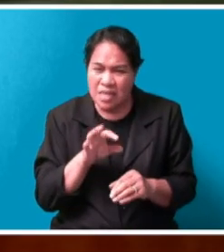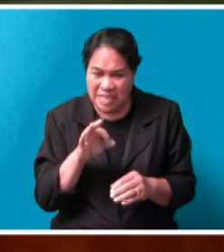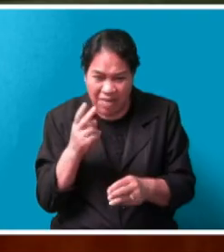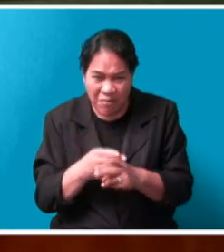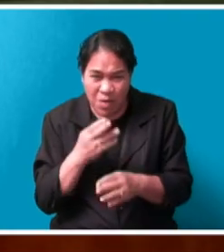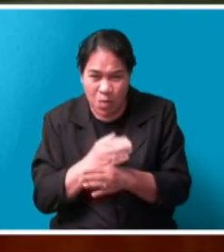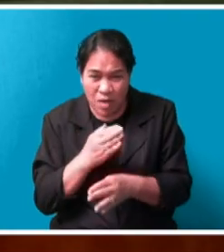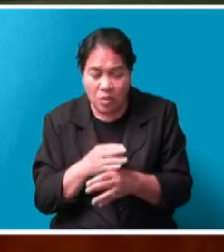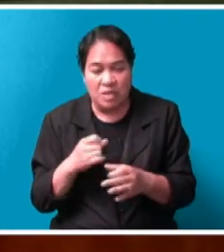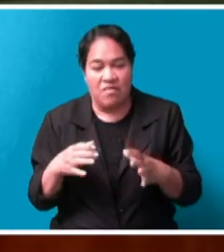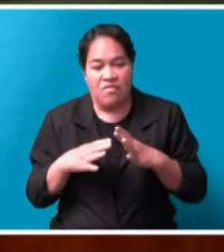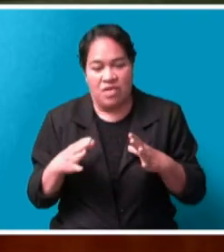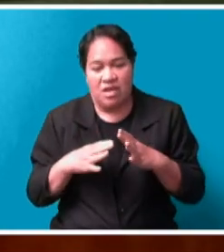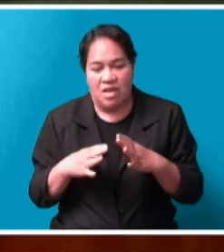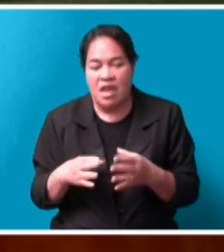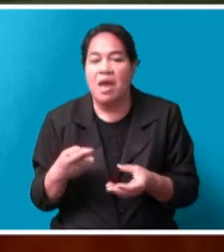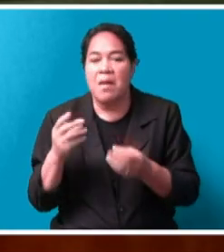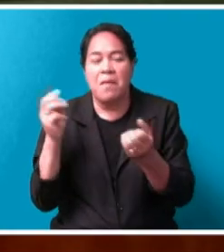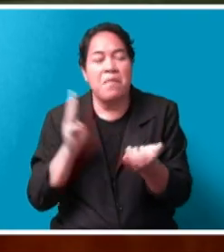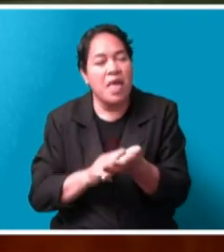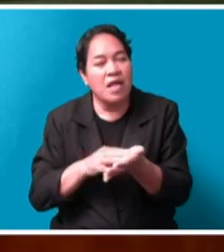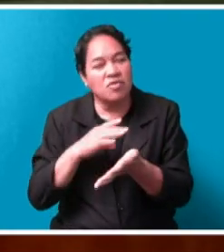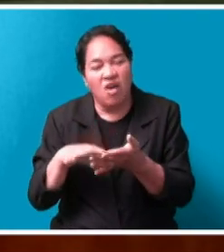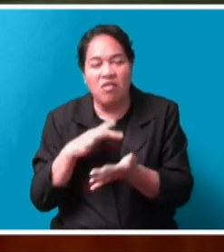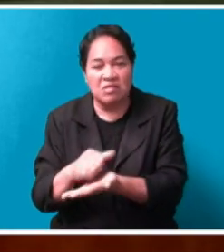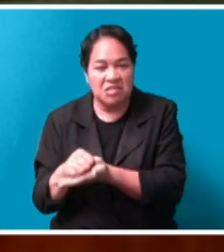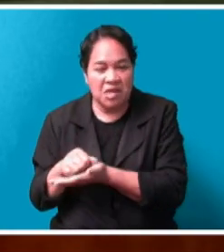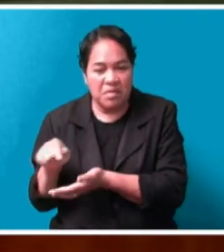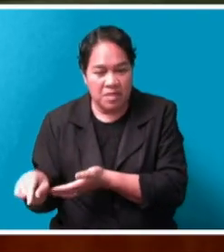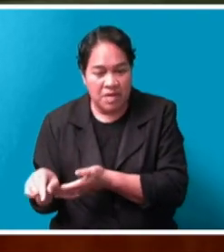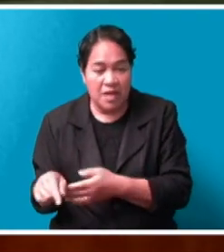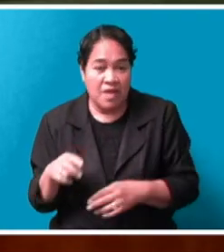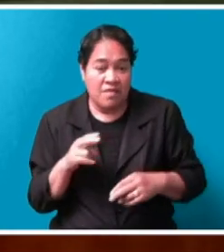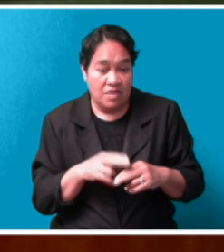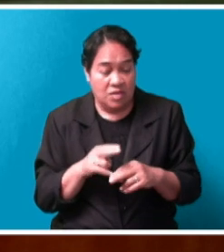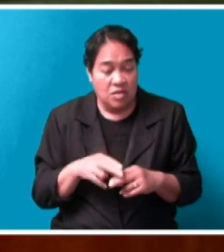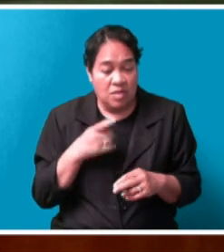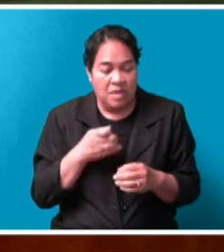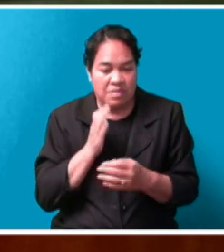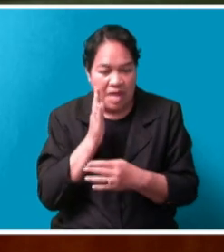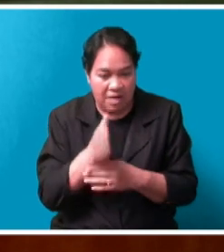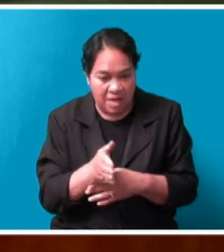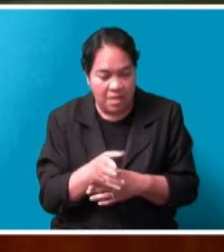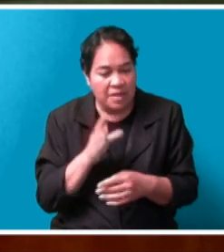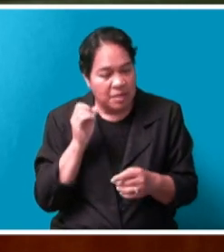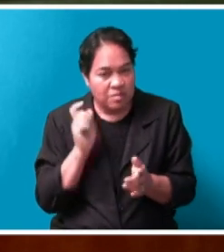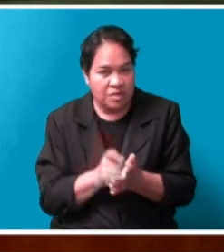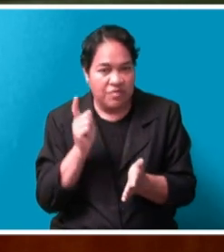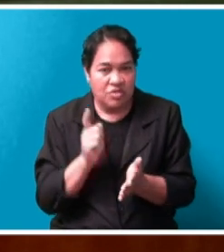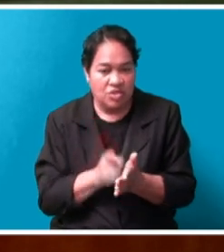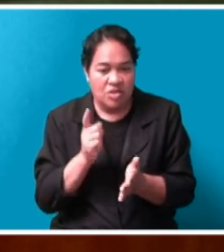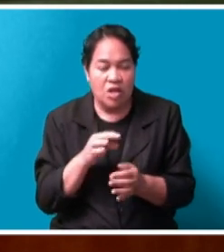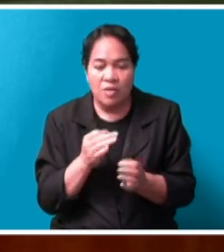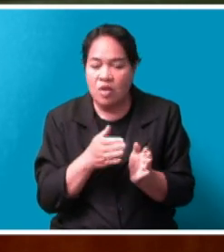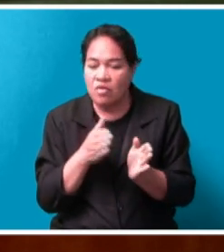freeing up millions in liquidity. Fiji's social safety net must be direct, impactful, and efficient. Shifting away from